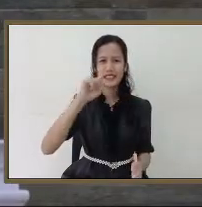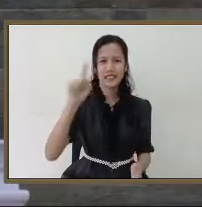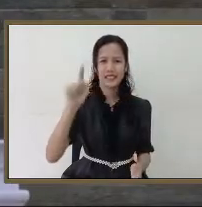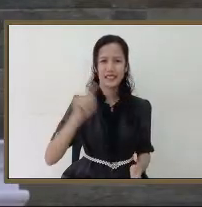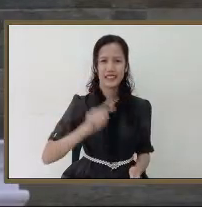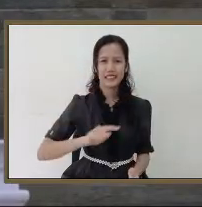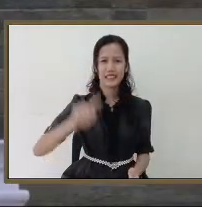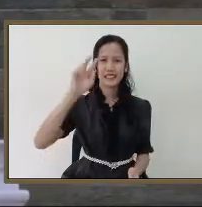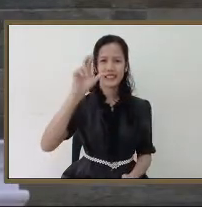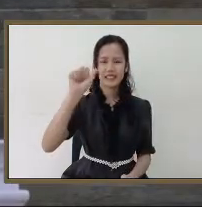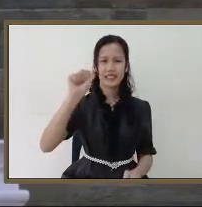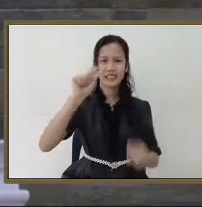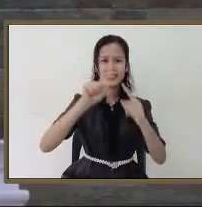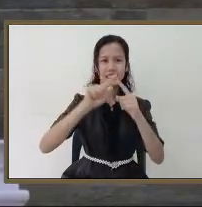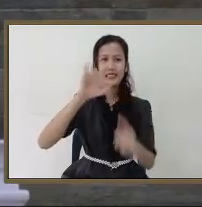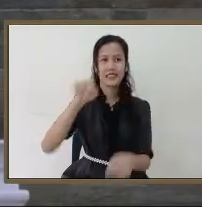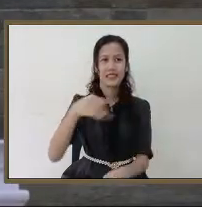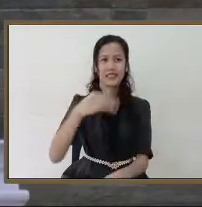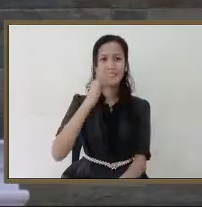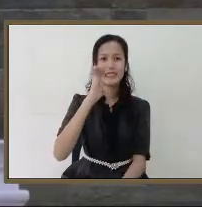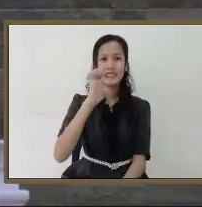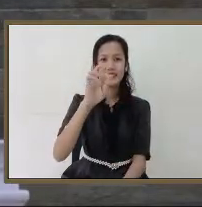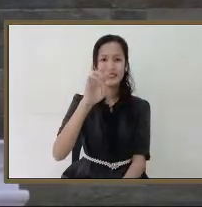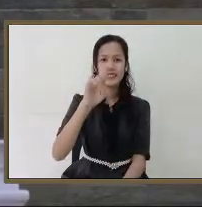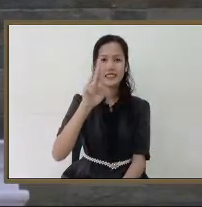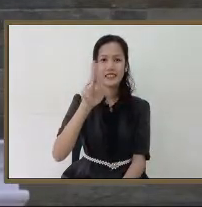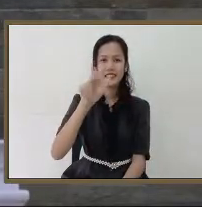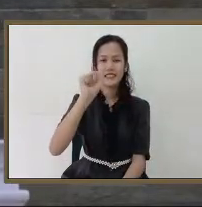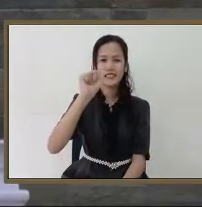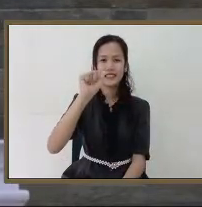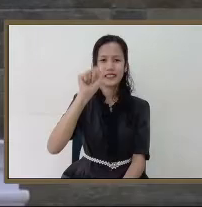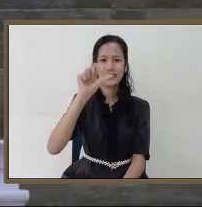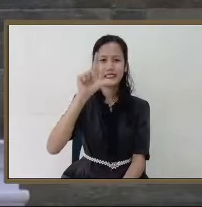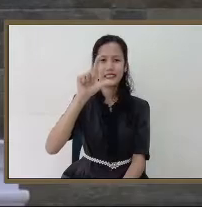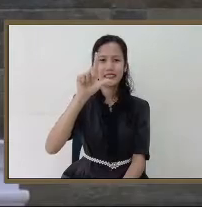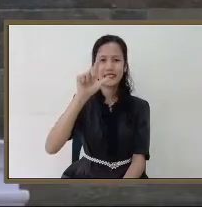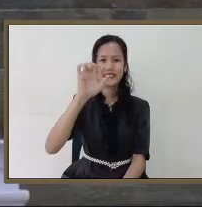na yung pagbisita po ni Ezra sa Jerusalem. Chapter 9,